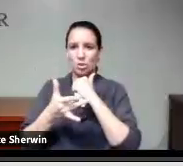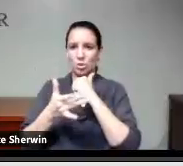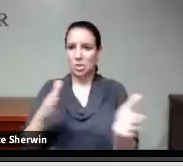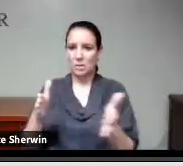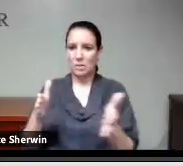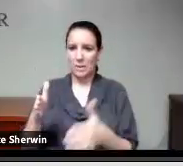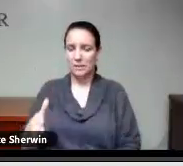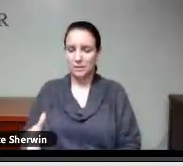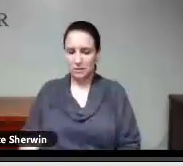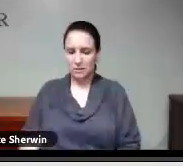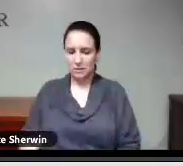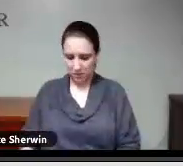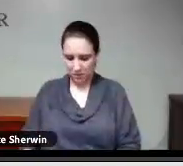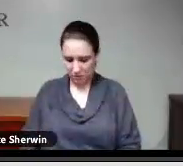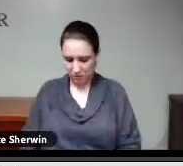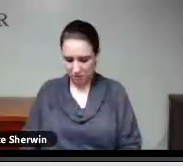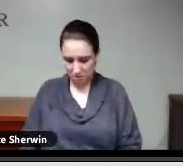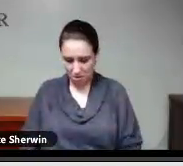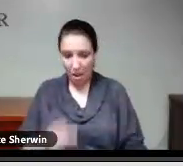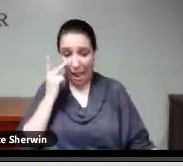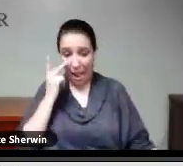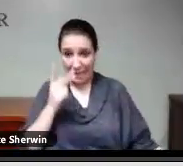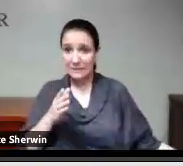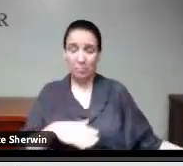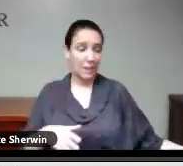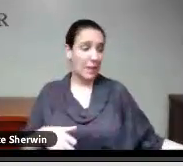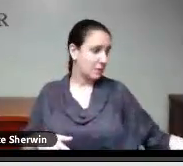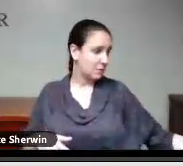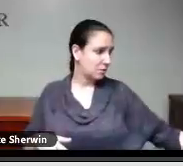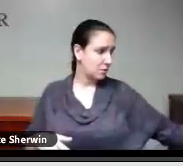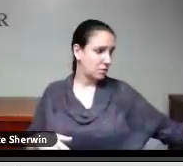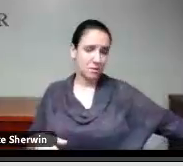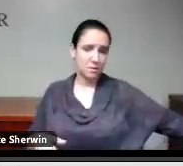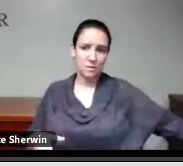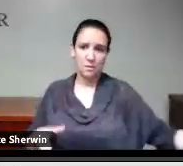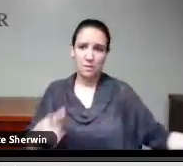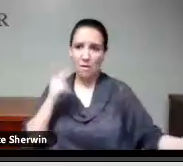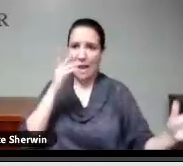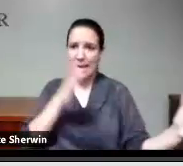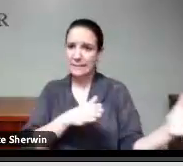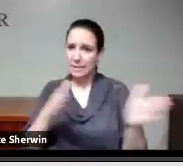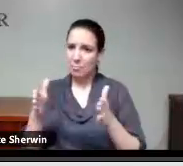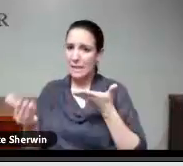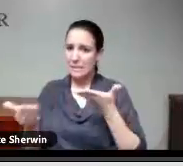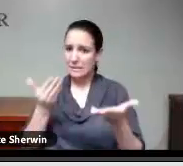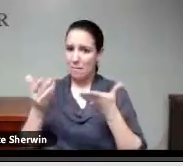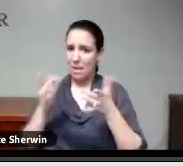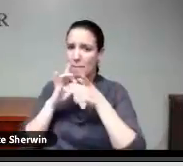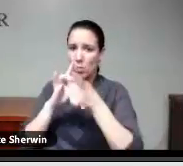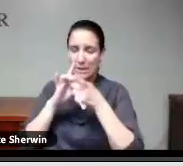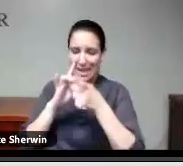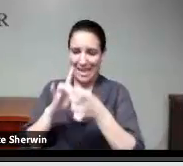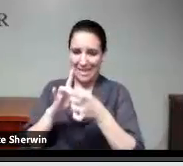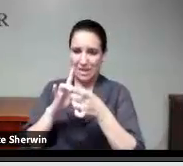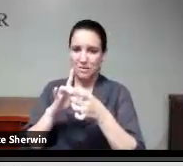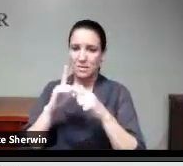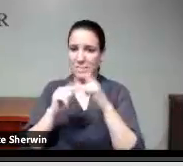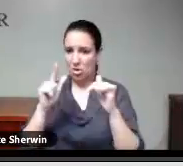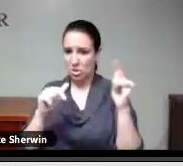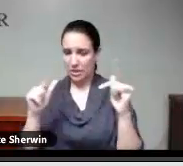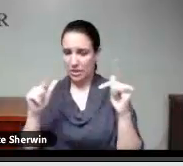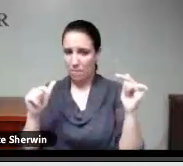I see strategic plans that might reference diversity, and oftentimes